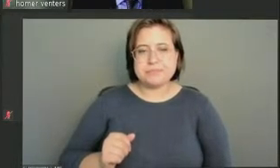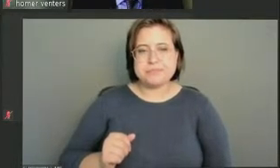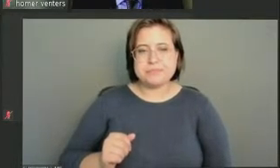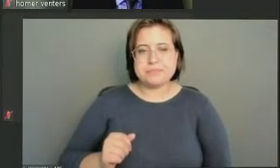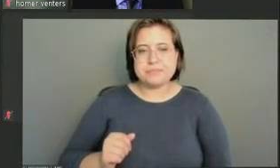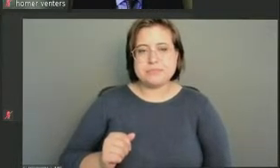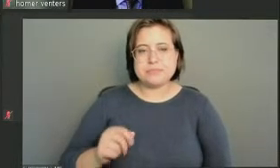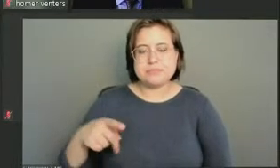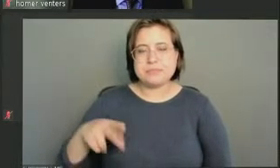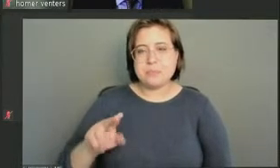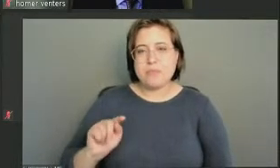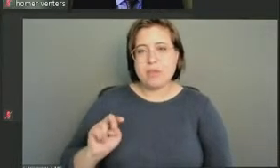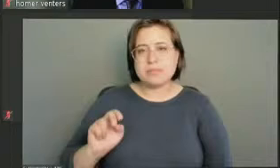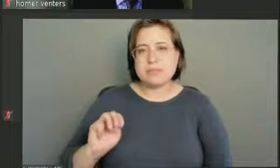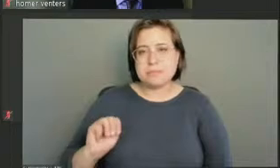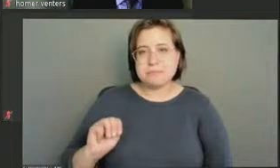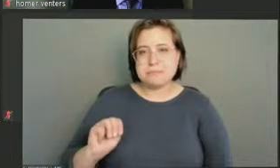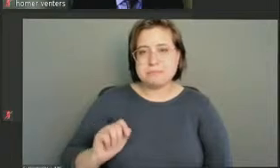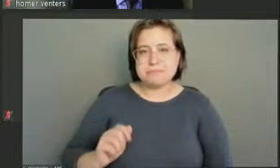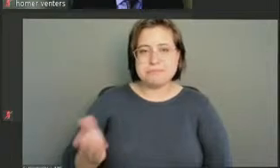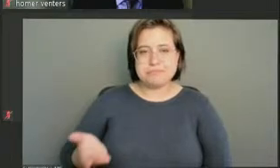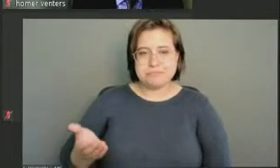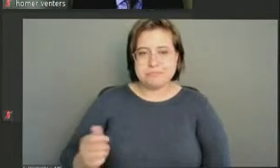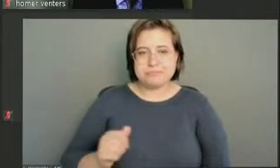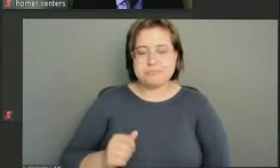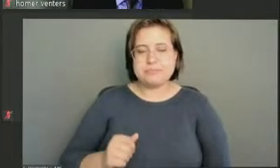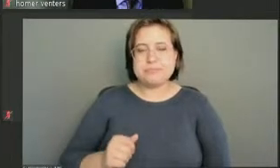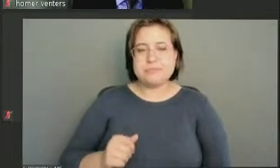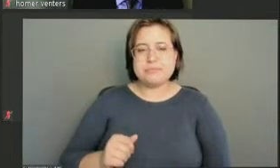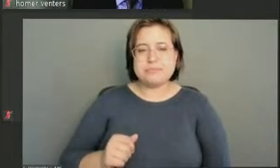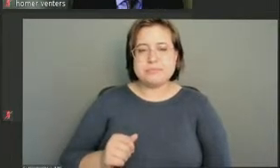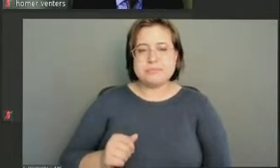Dr. Tim Putnam. Present.